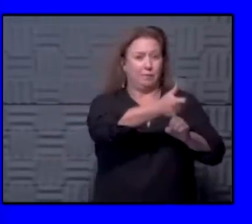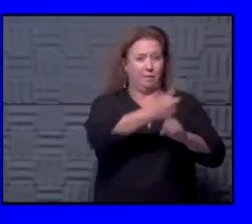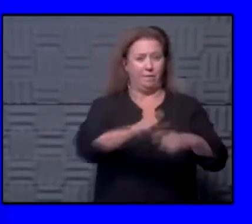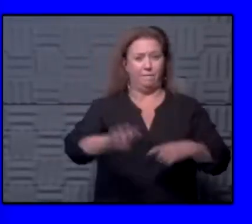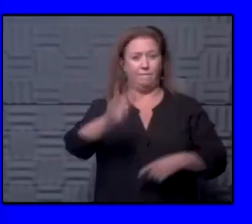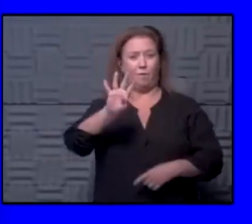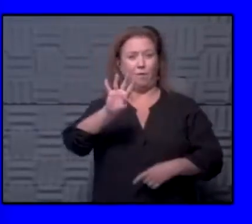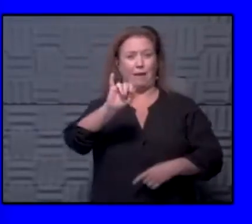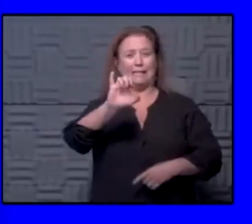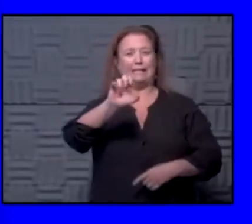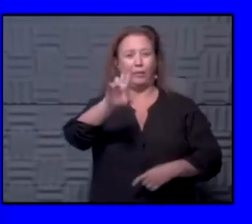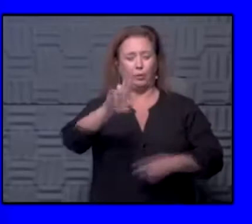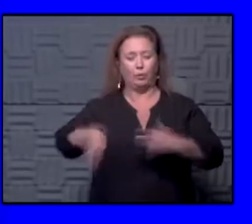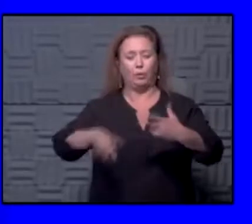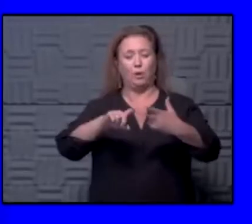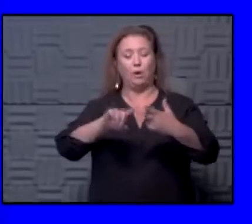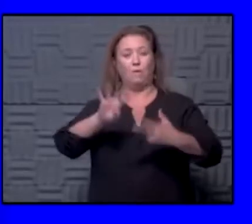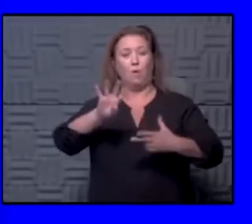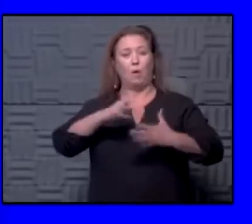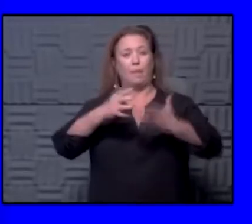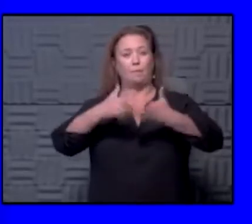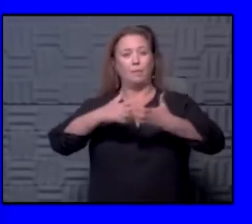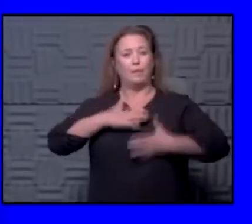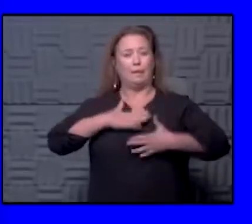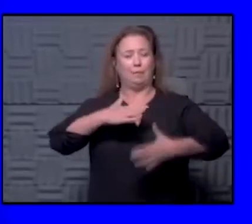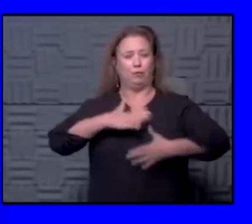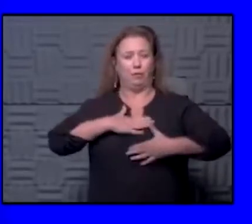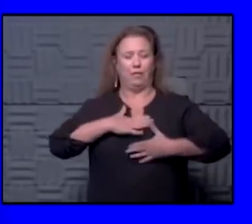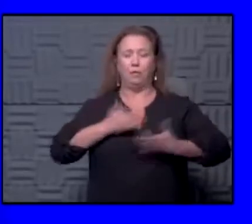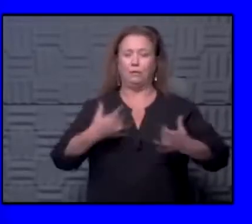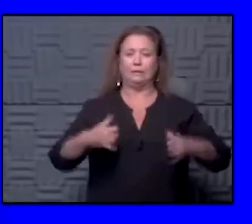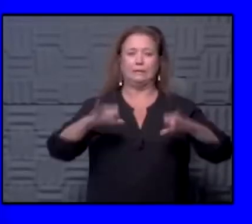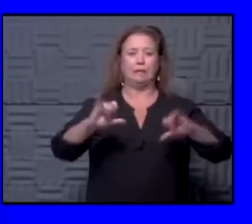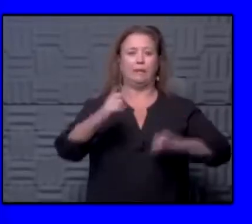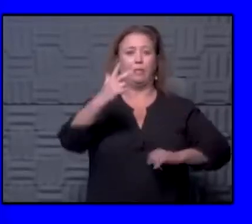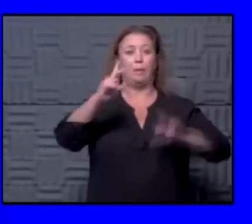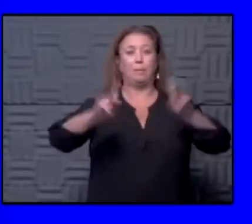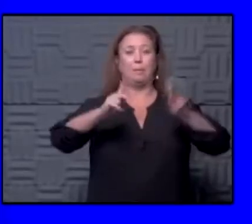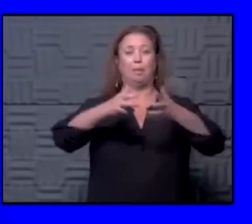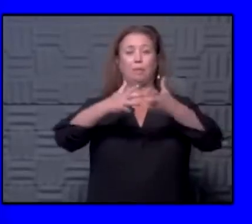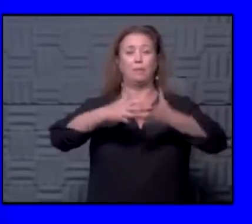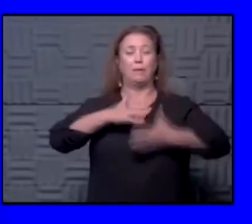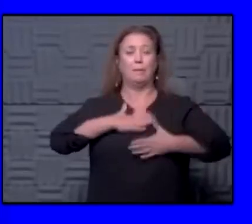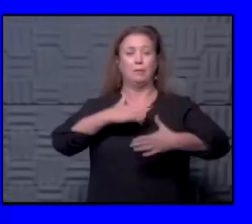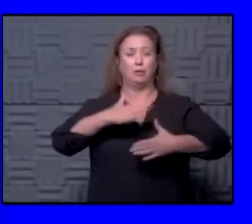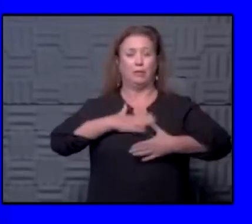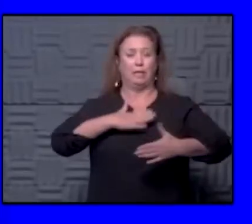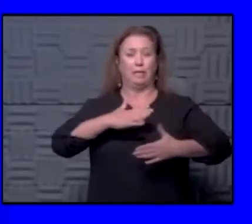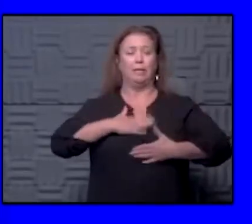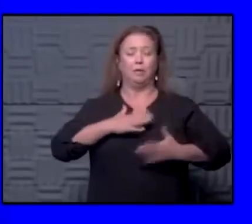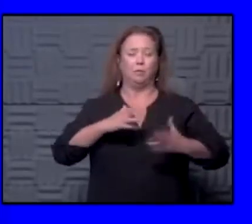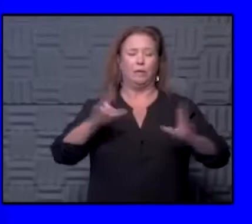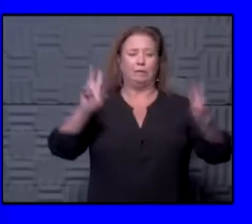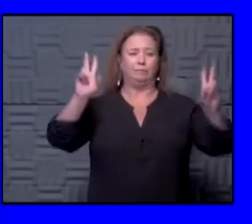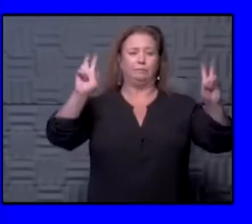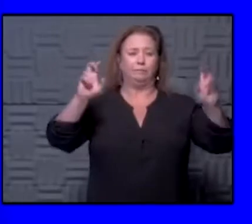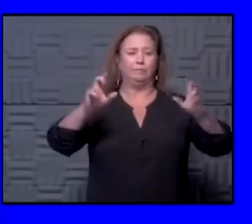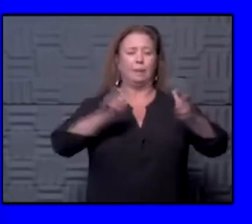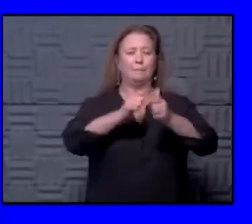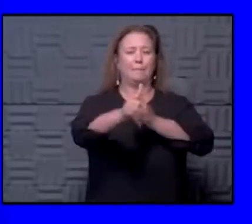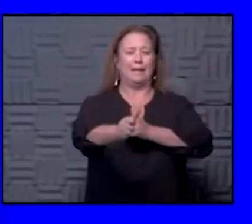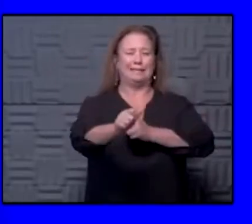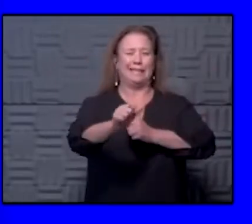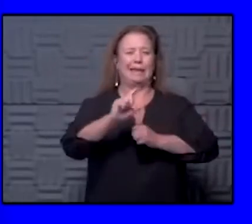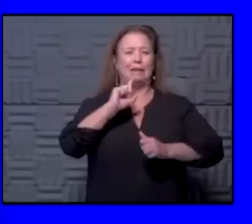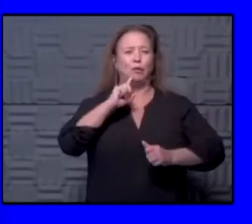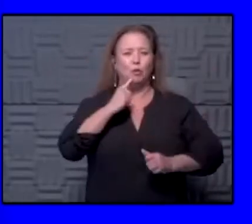them are in the ICU and 3 are on the vent. It should be noted that we still have 3 people on the ventilator who would otherwise we'd considered past that